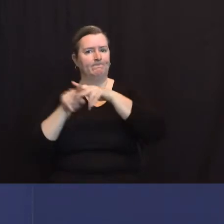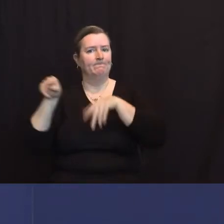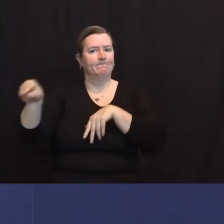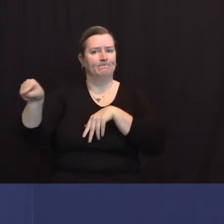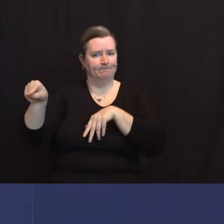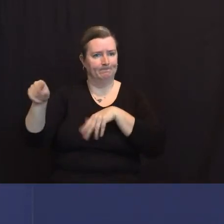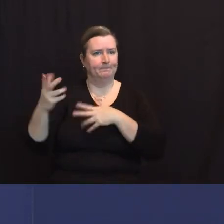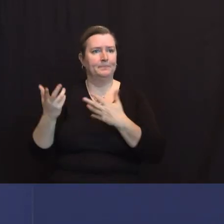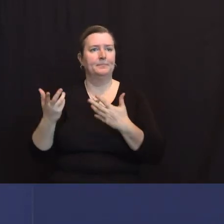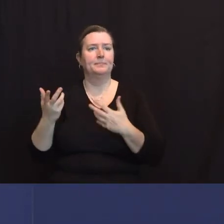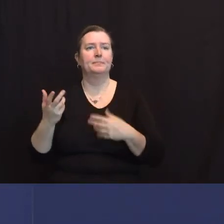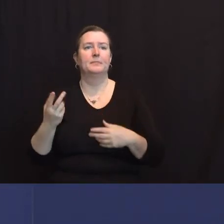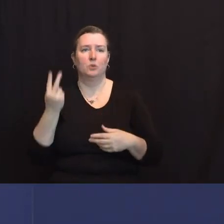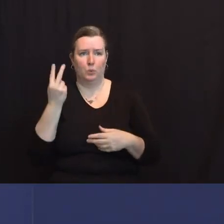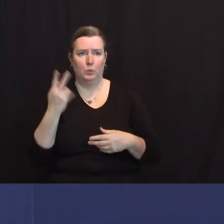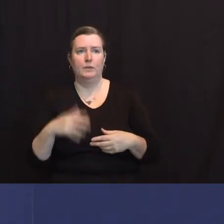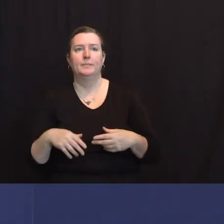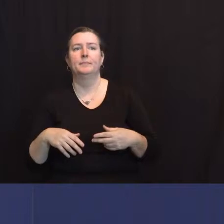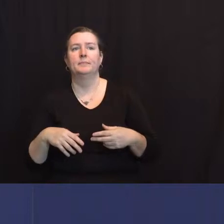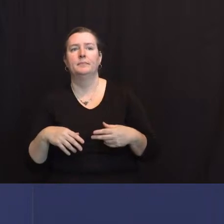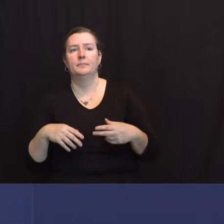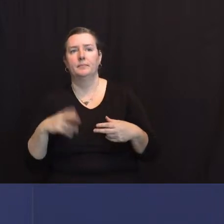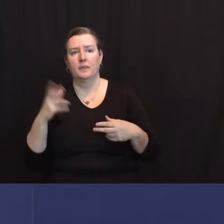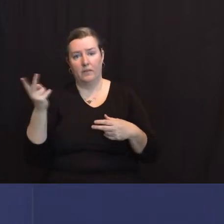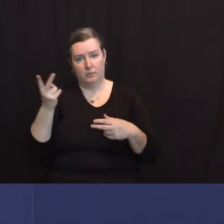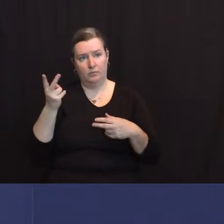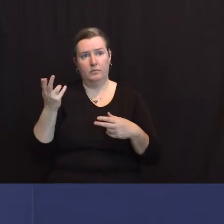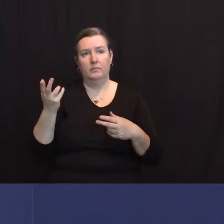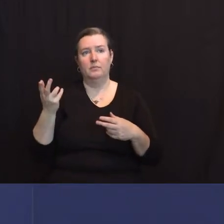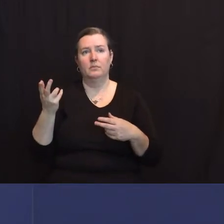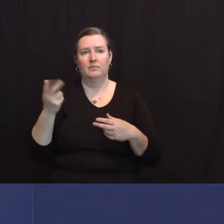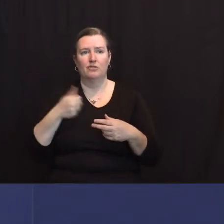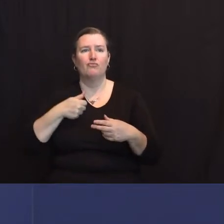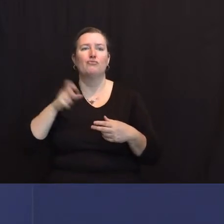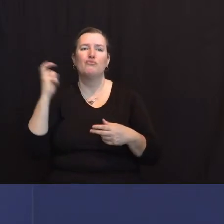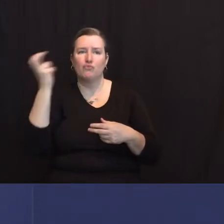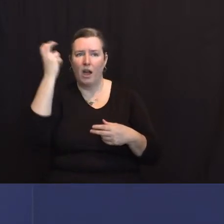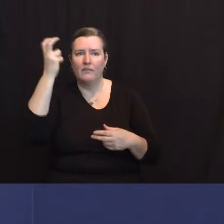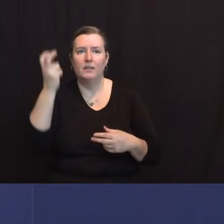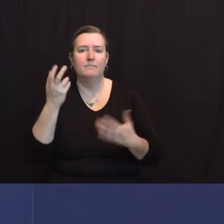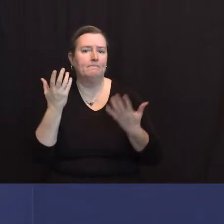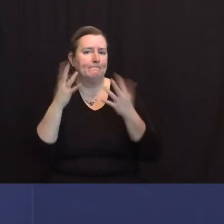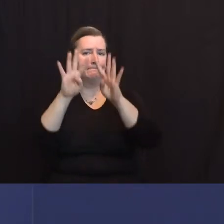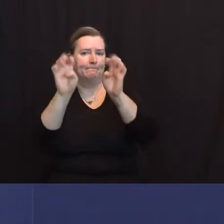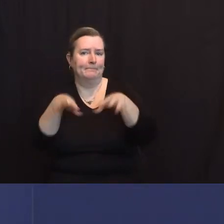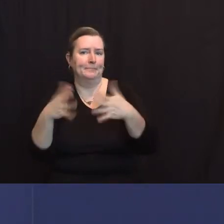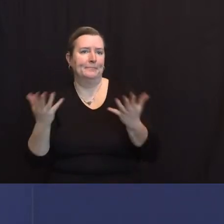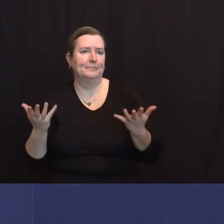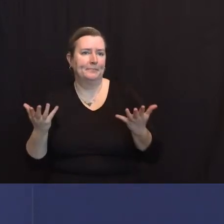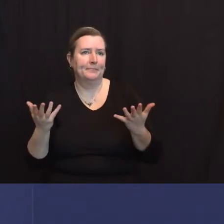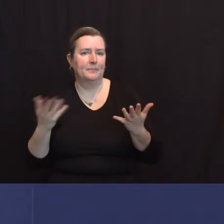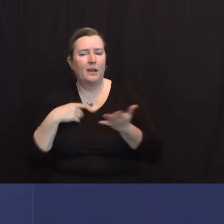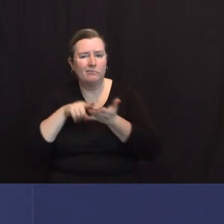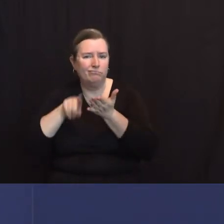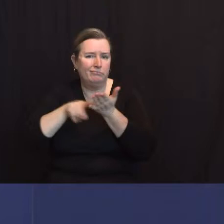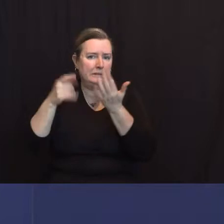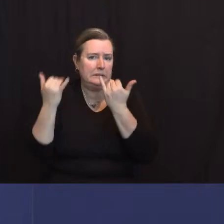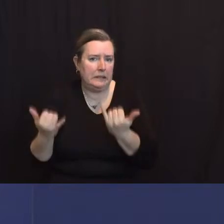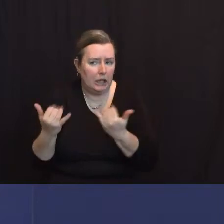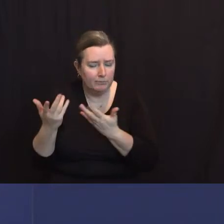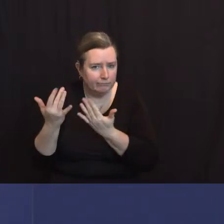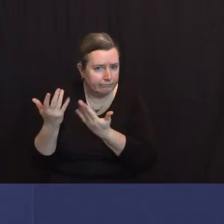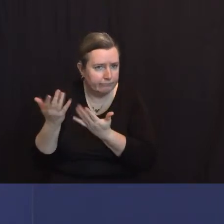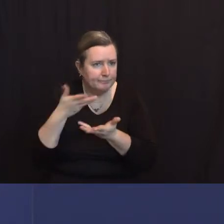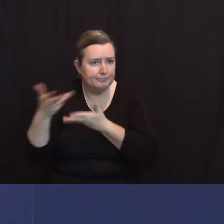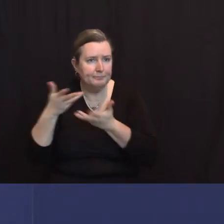the travel history is currently unknown but is under investigation. Of the 3 variants of concern, the P.1 is